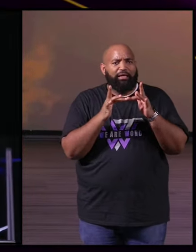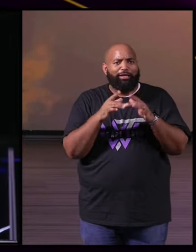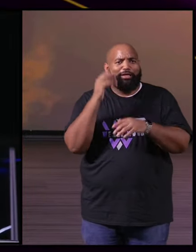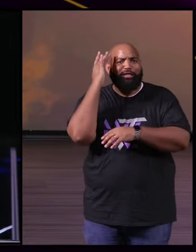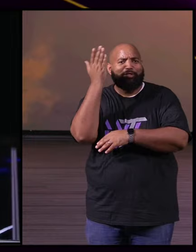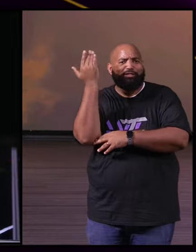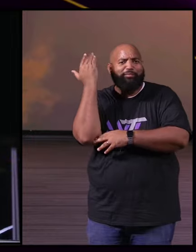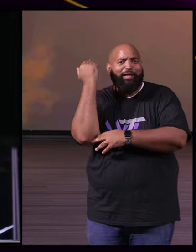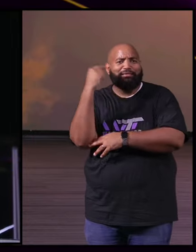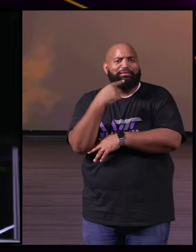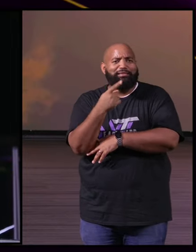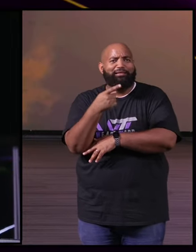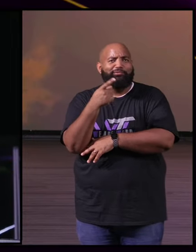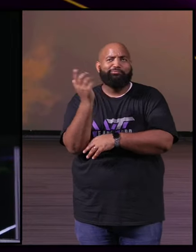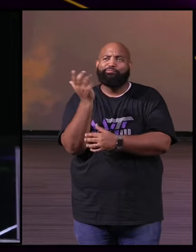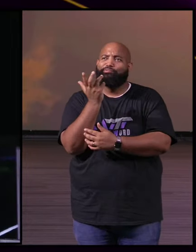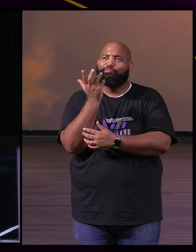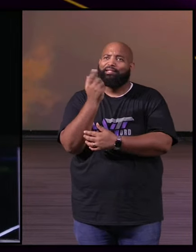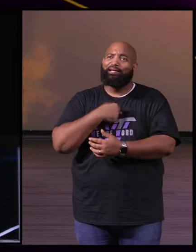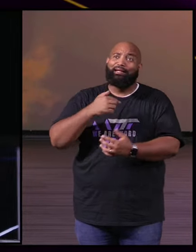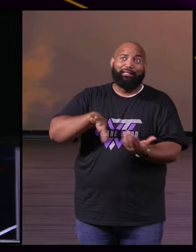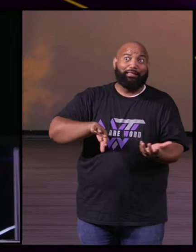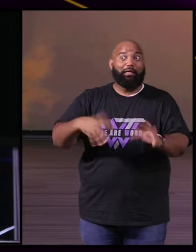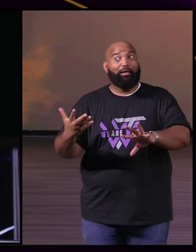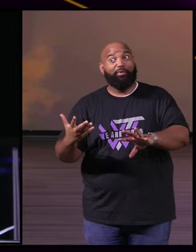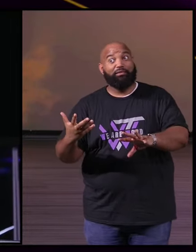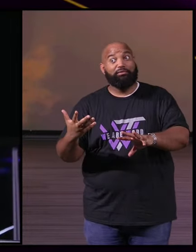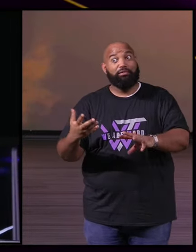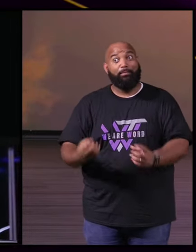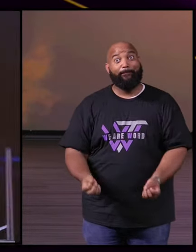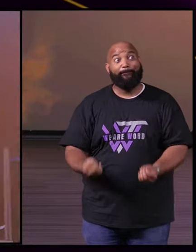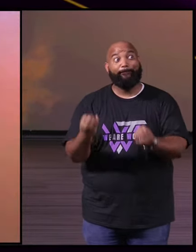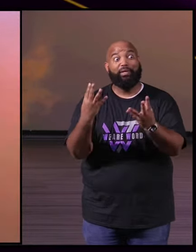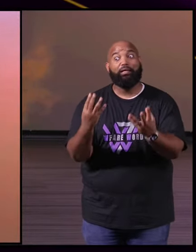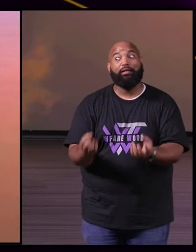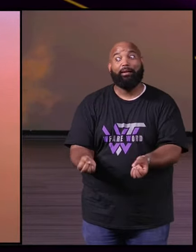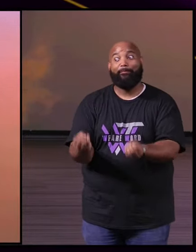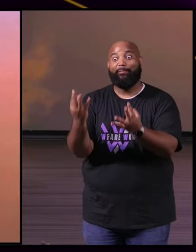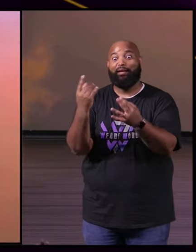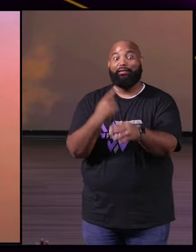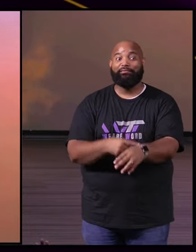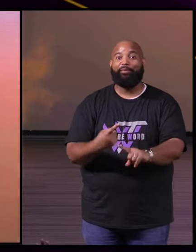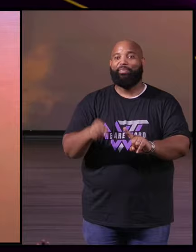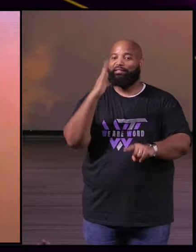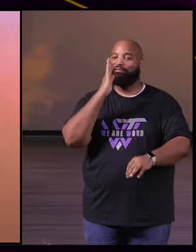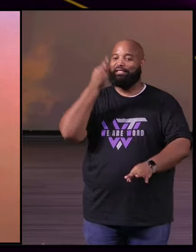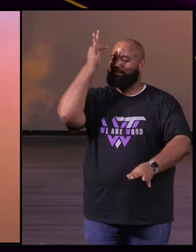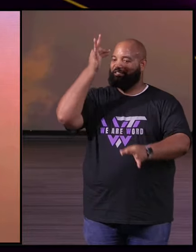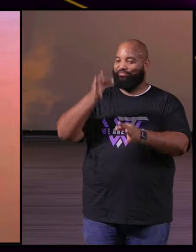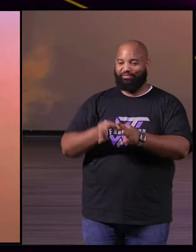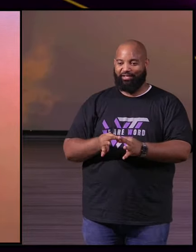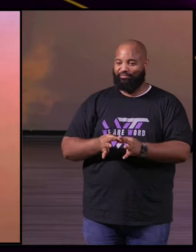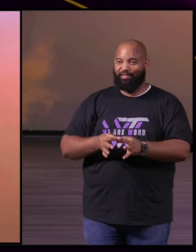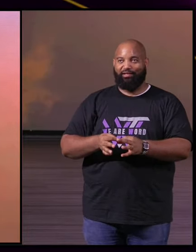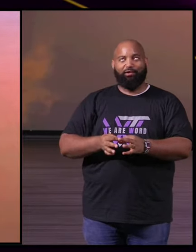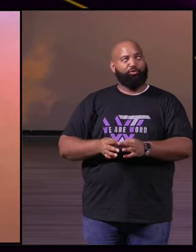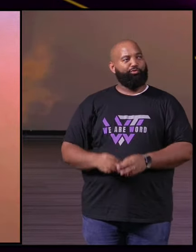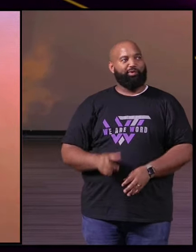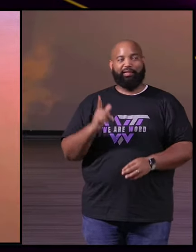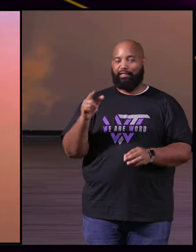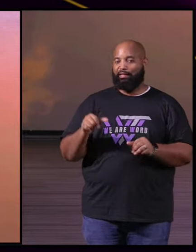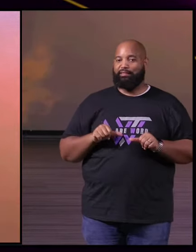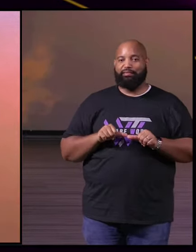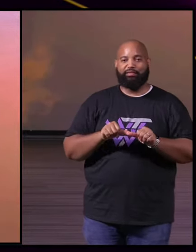back over your life and say, man, I blew it a time or two, but God was faithful enough to me to not allow the time